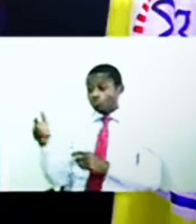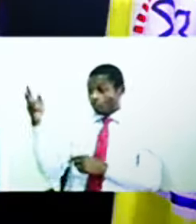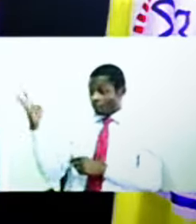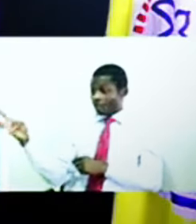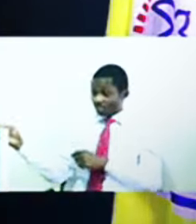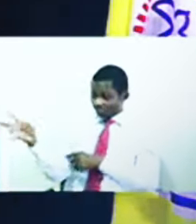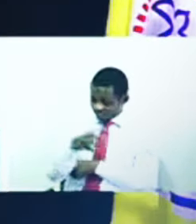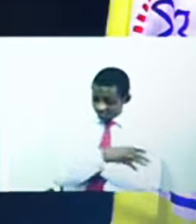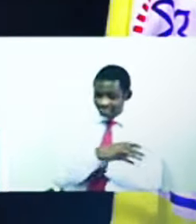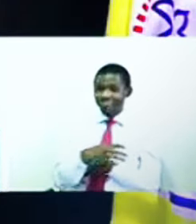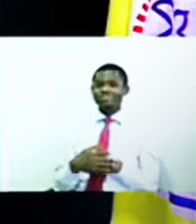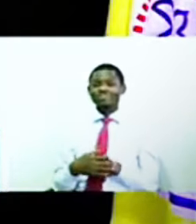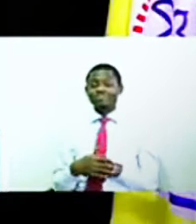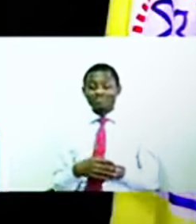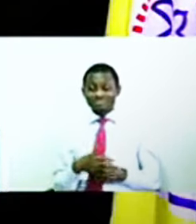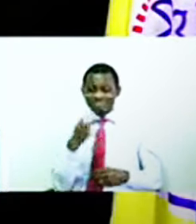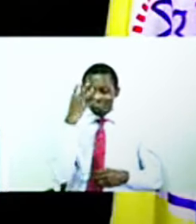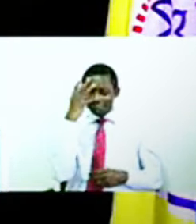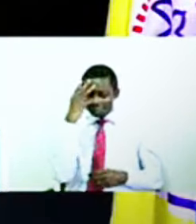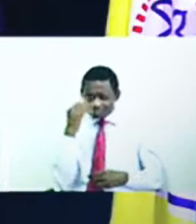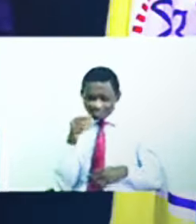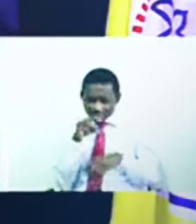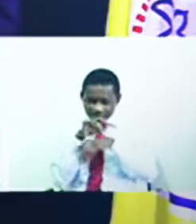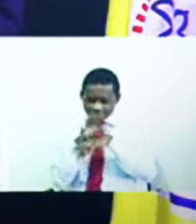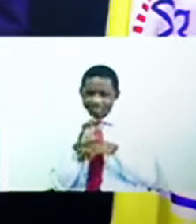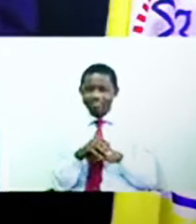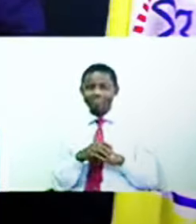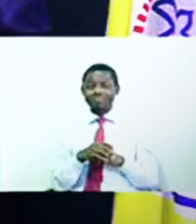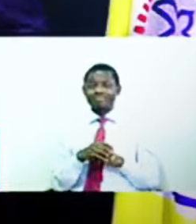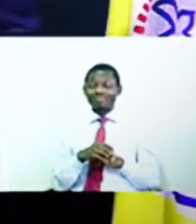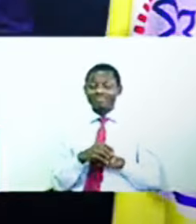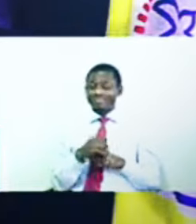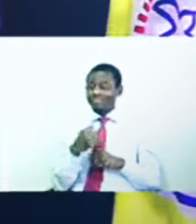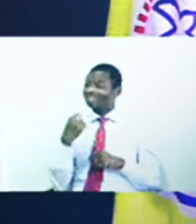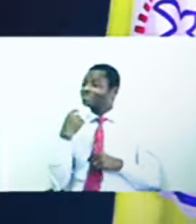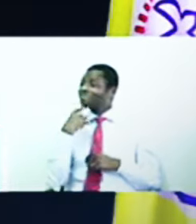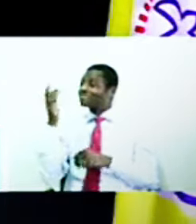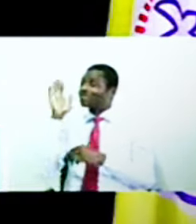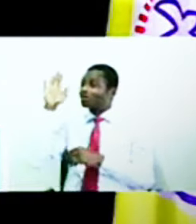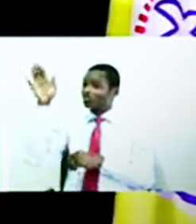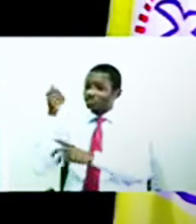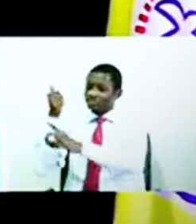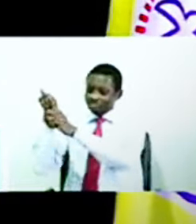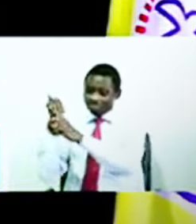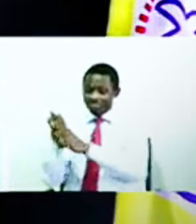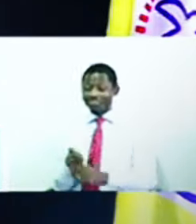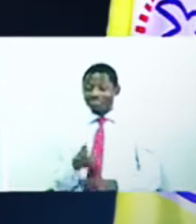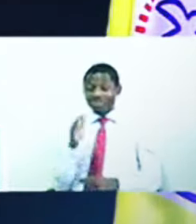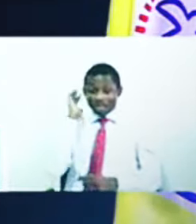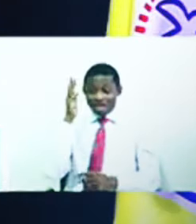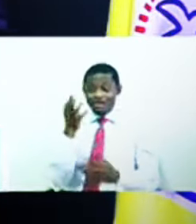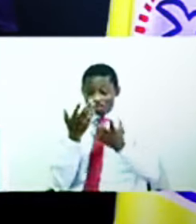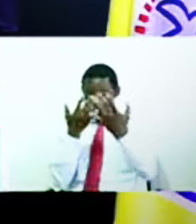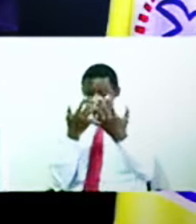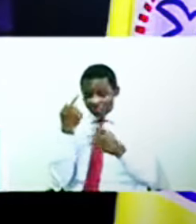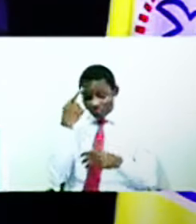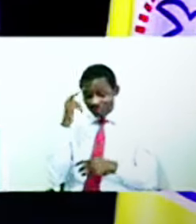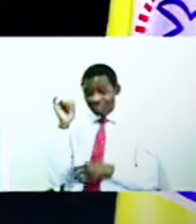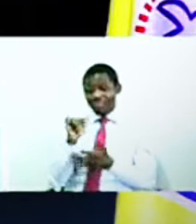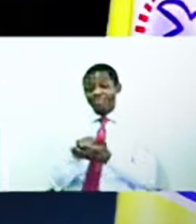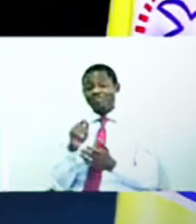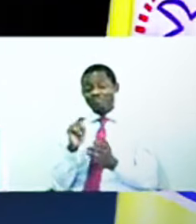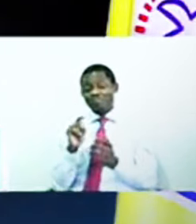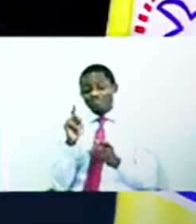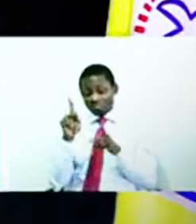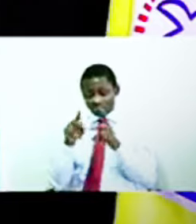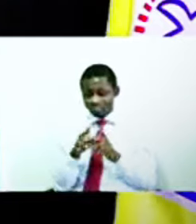I slept a bit early. And I told myself that I will wait for these people. This time around,